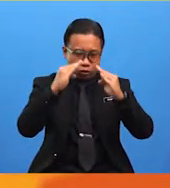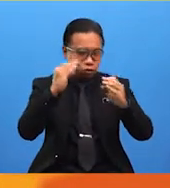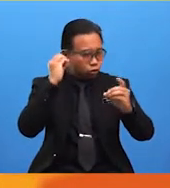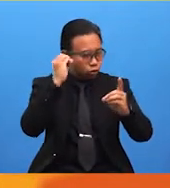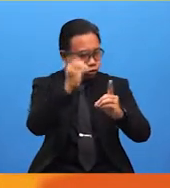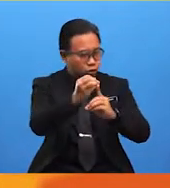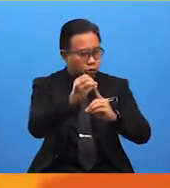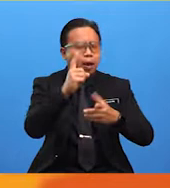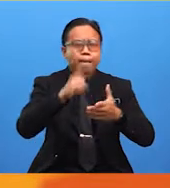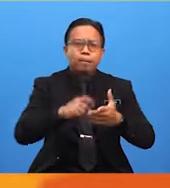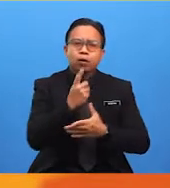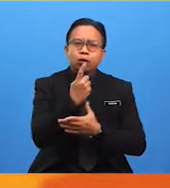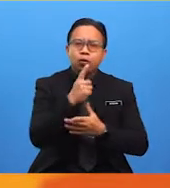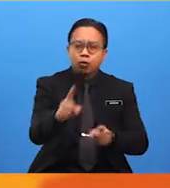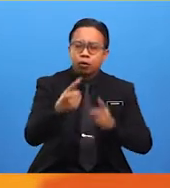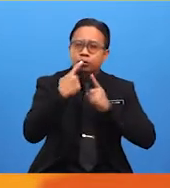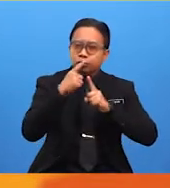being said.